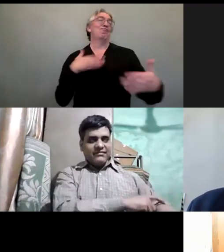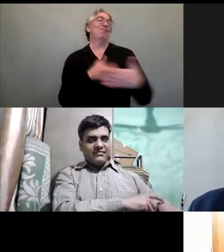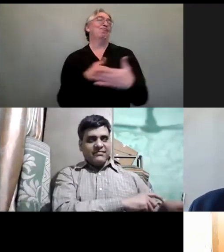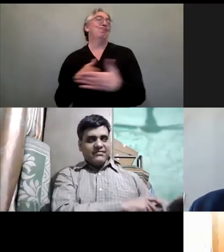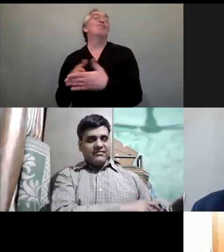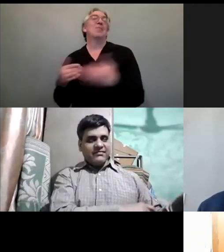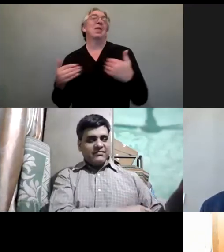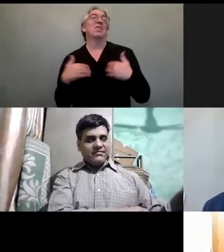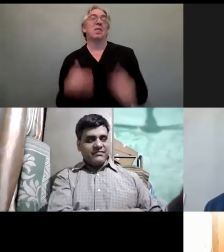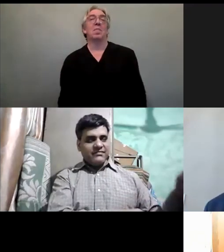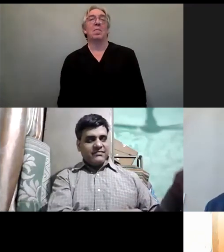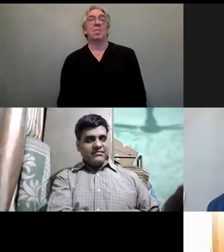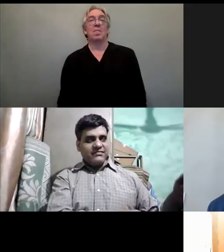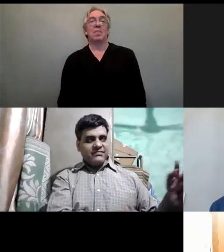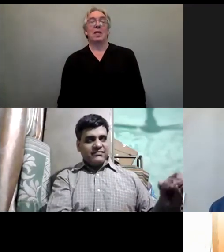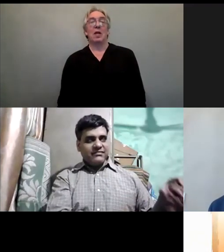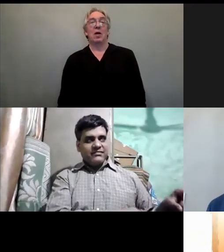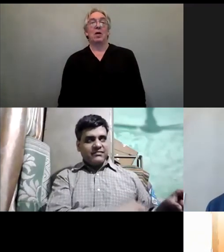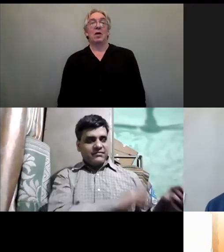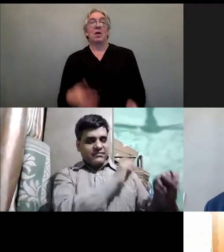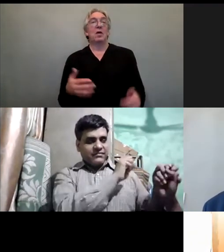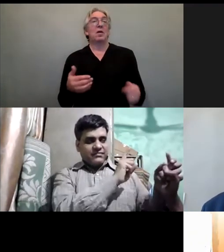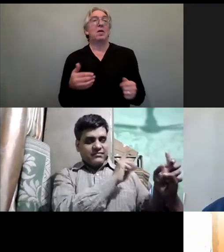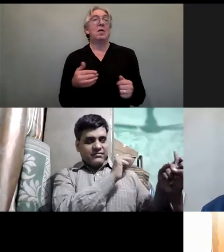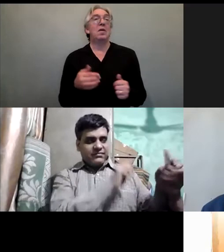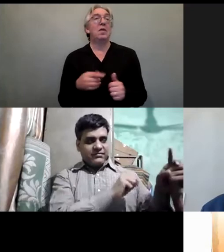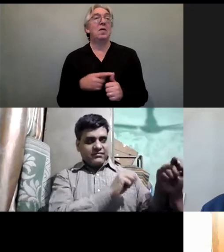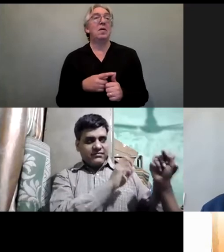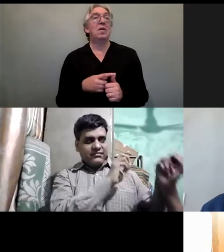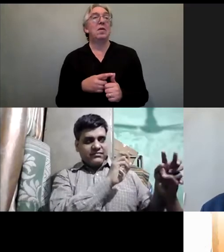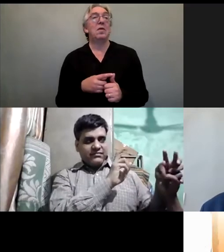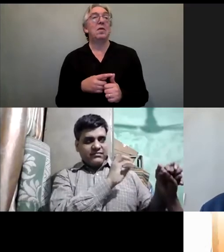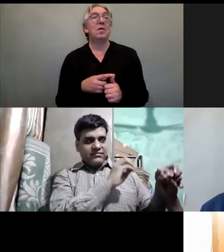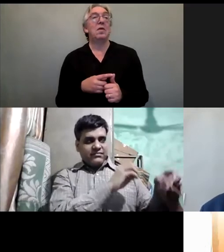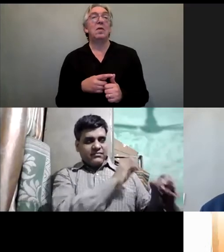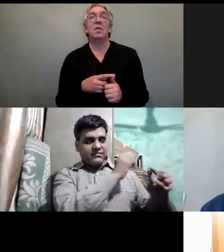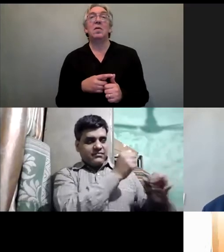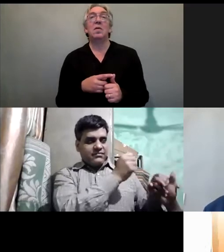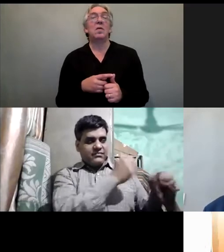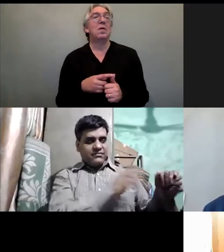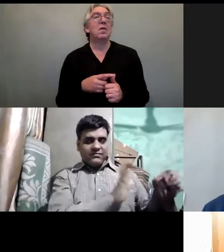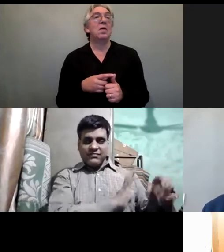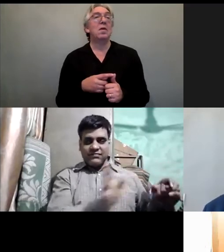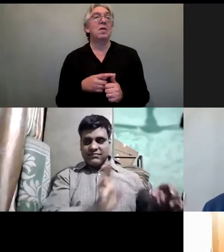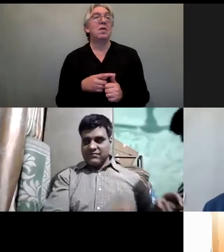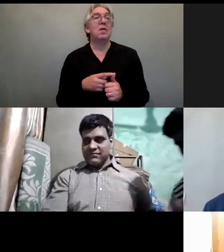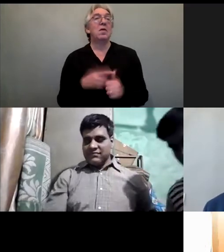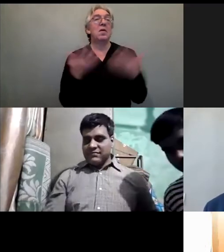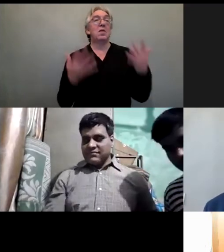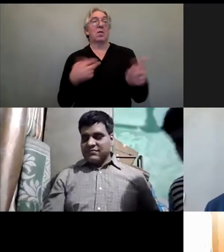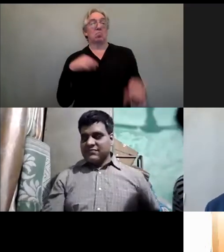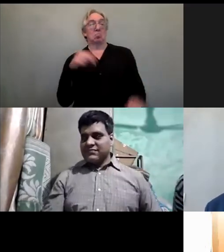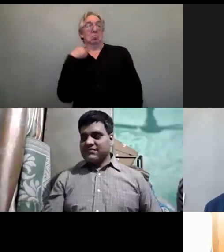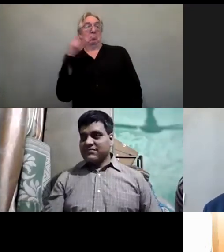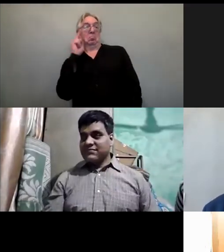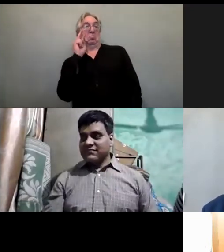instance, policies to promote internet availability and usage among persons with disabilities, while 51% of countries